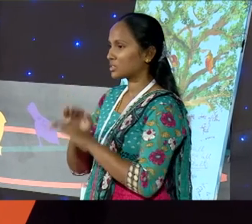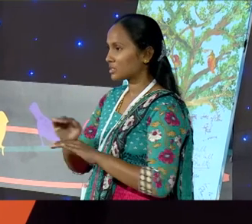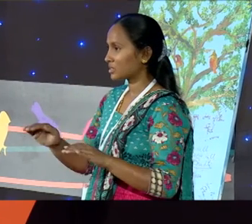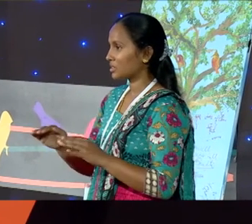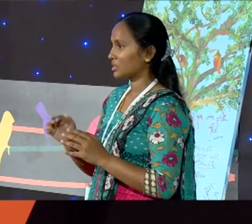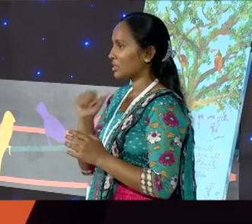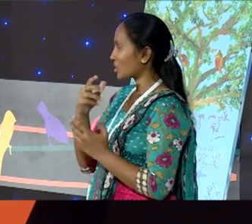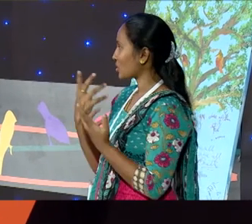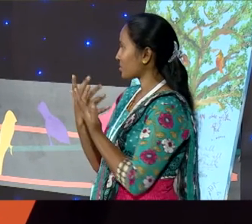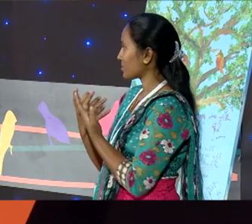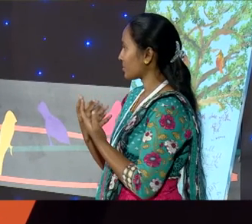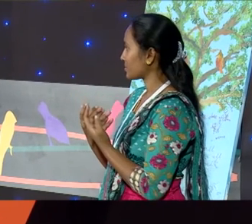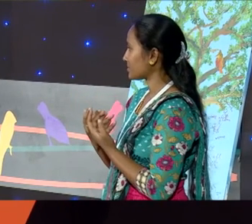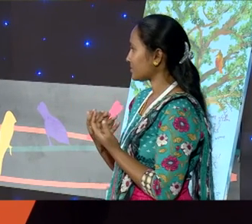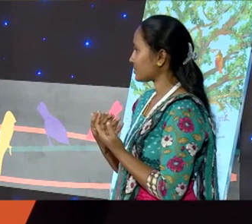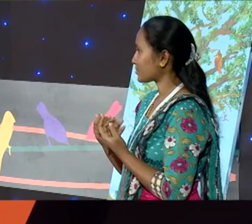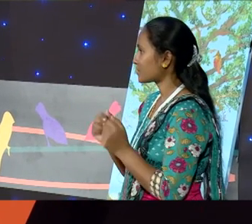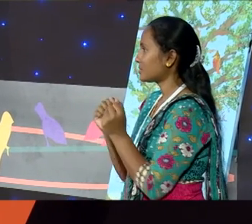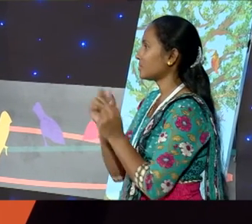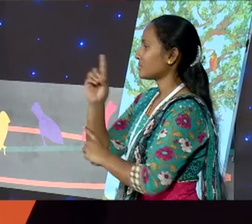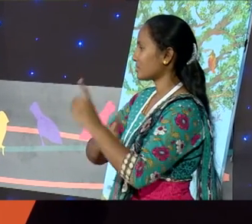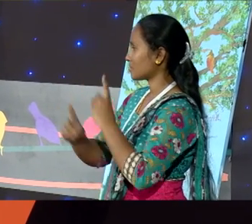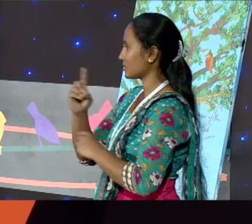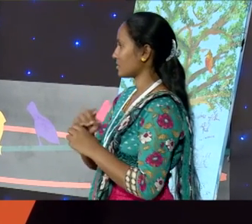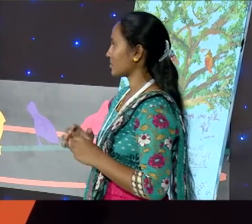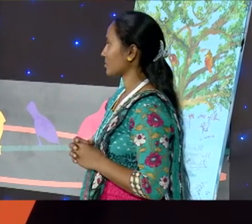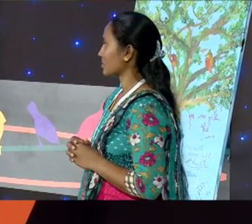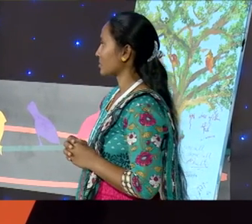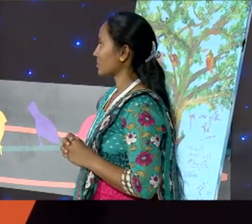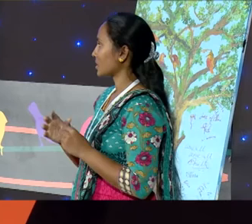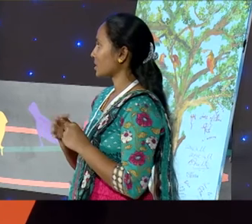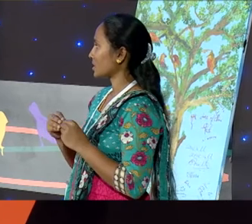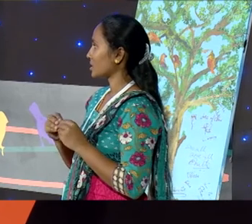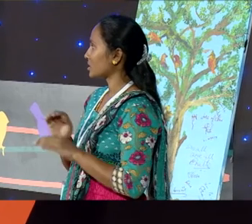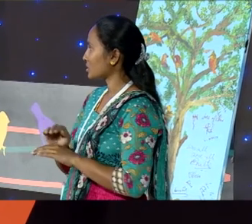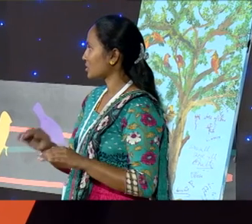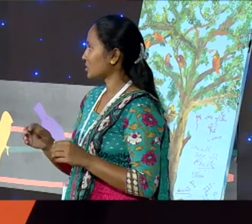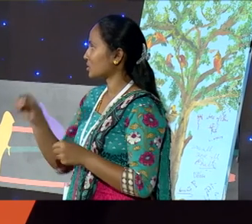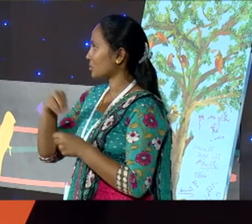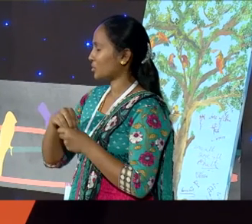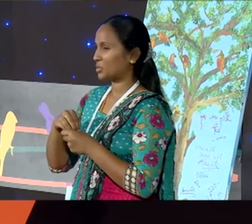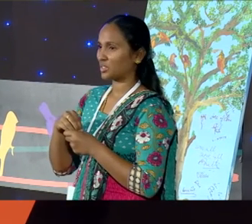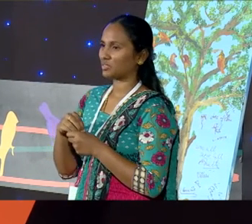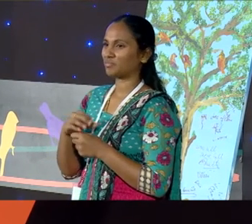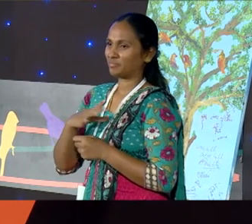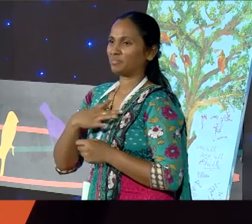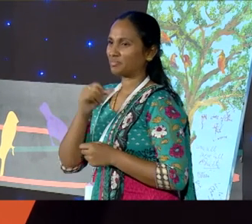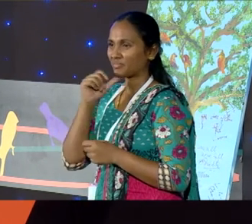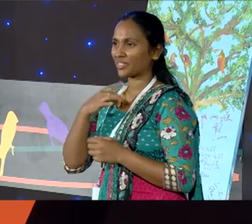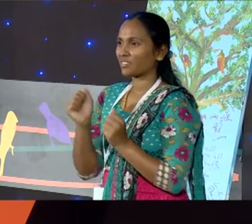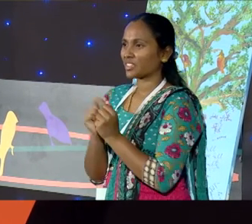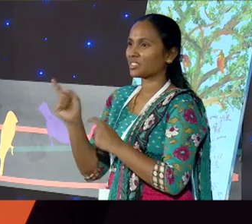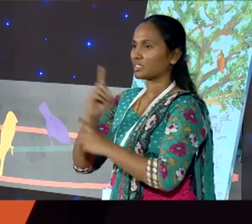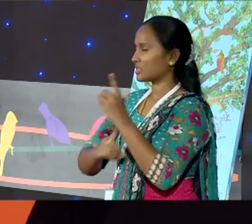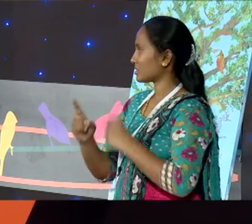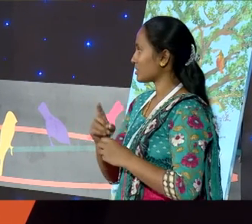not really know how to react to a person with a disability. And thus I was socially excluded from most social engagements. And I decided